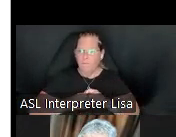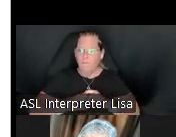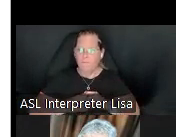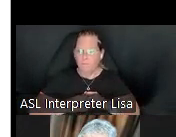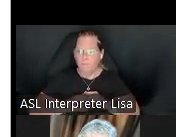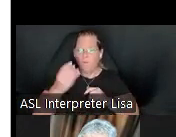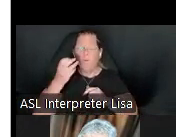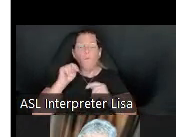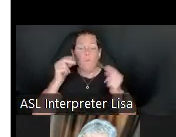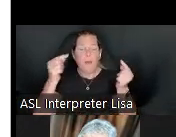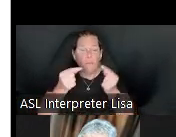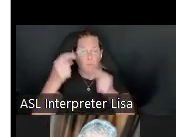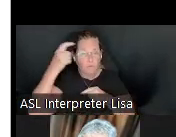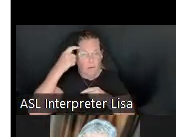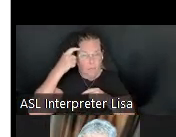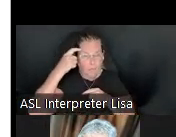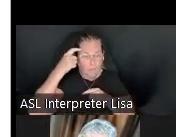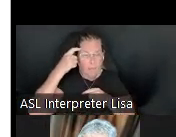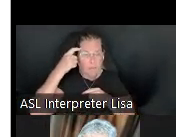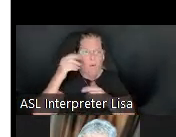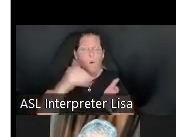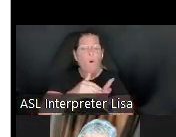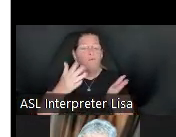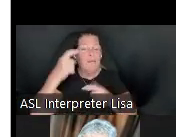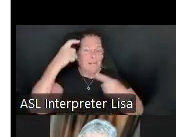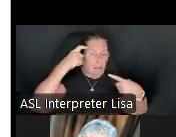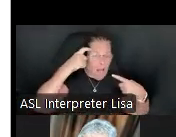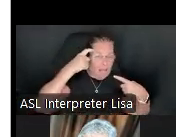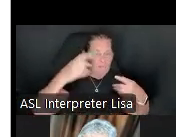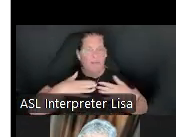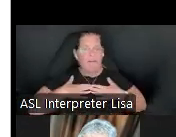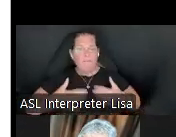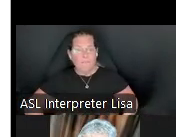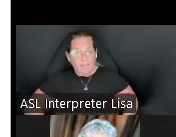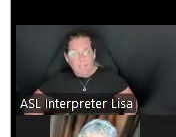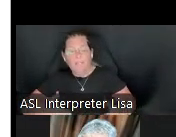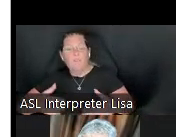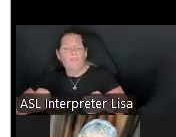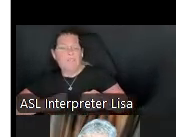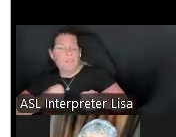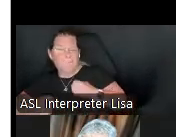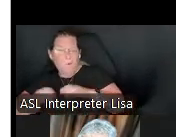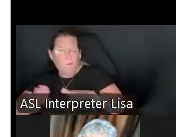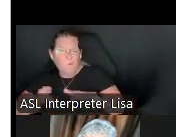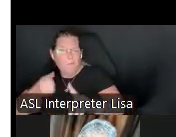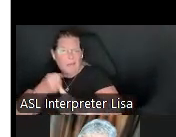brain injury, there are often cognitive, physical, and behavioral emotional impacts.